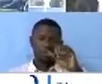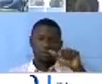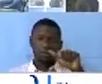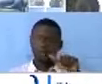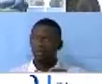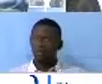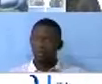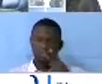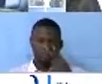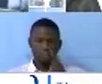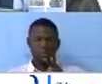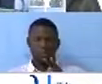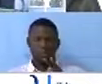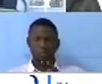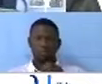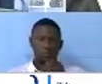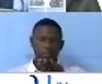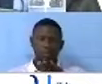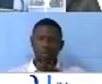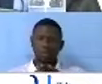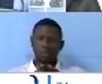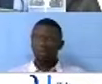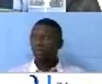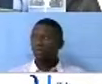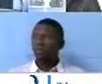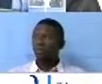And you would see it would say,